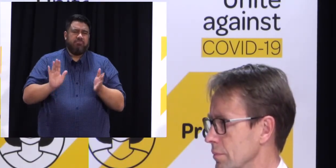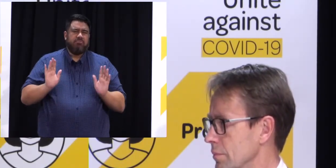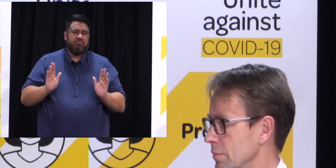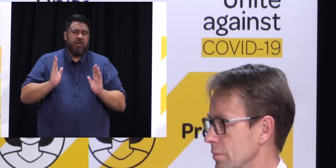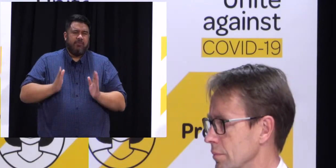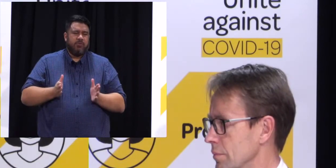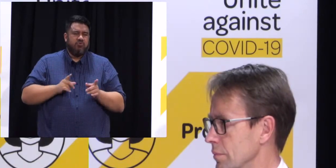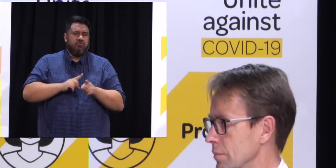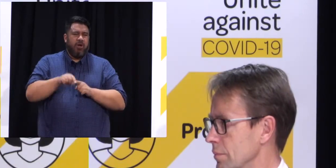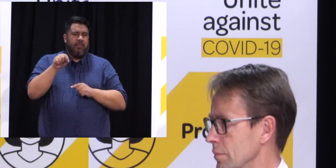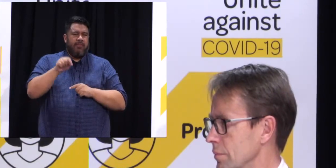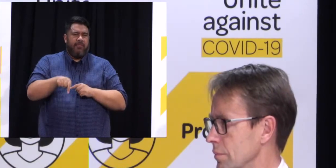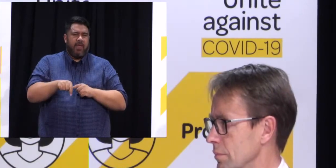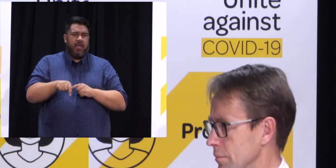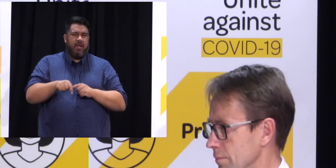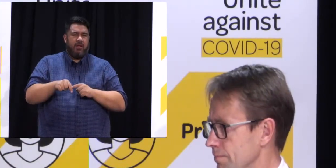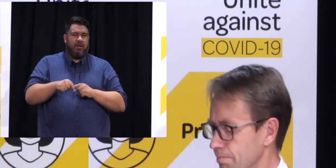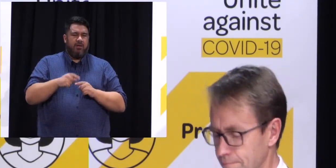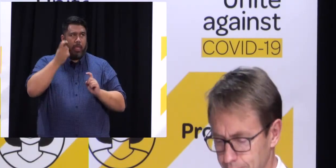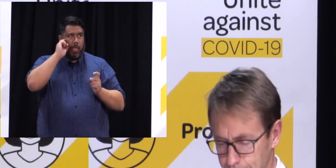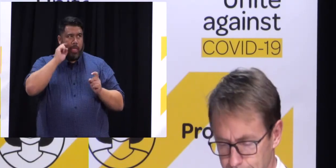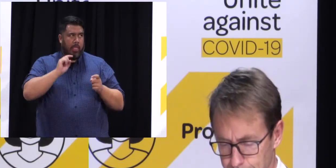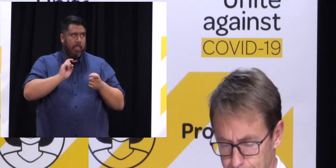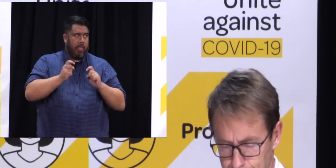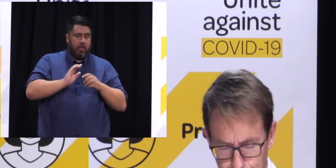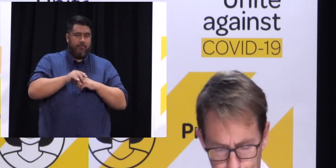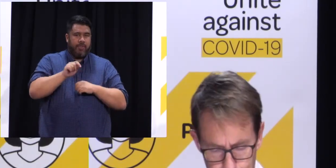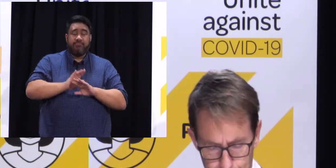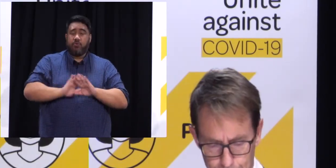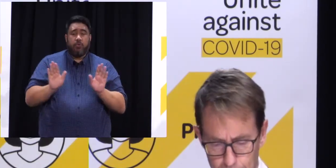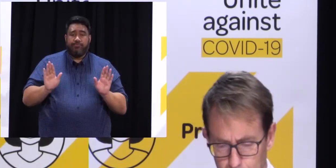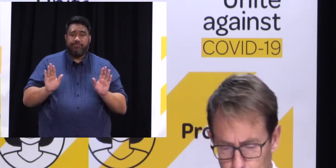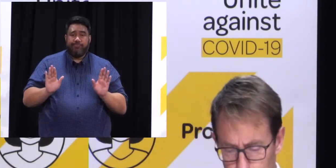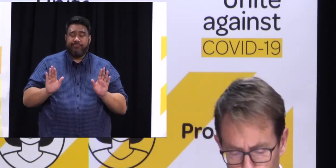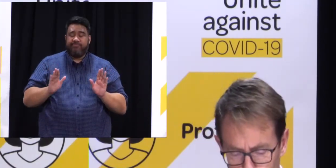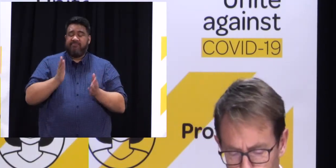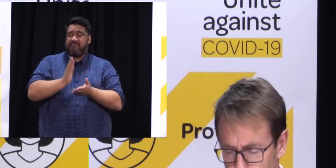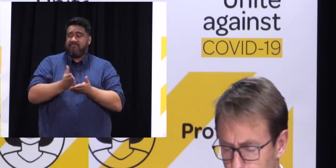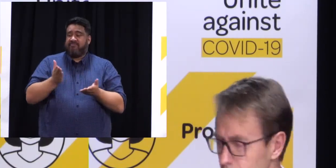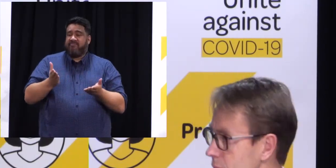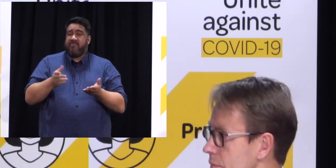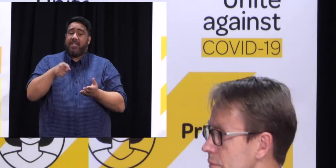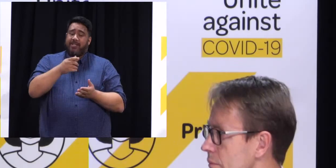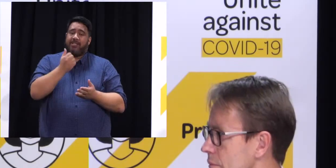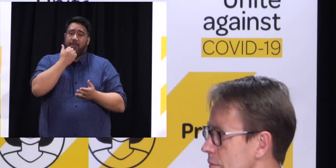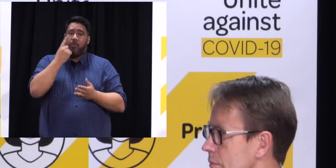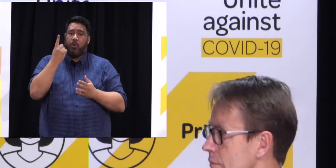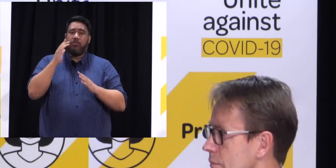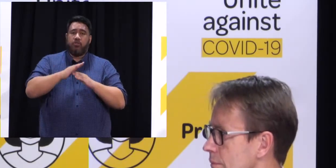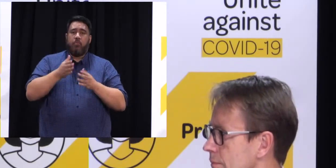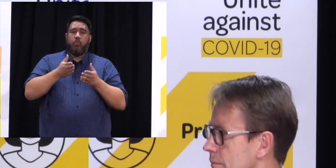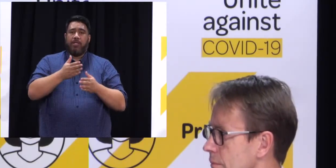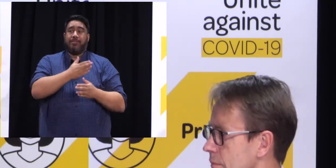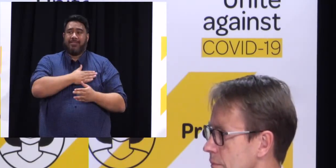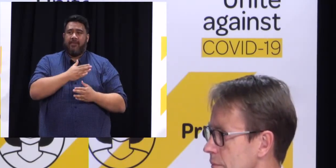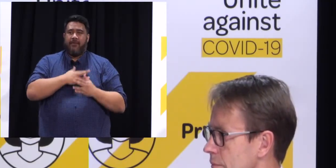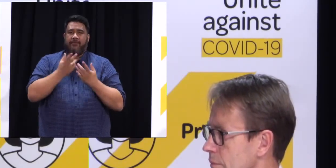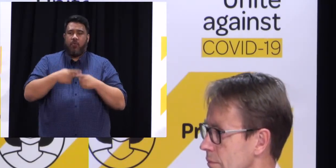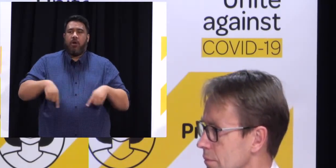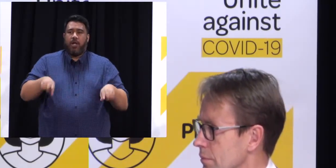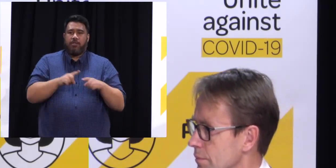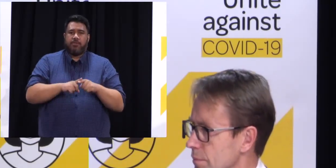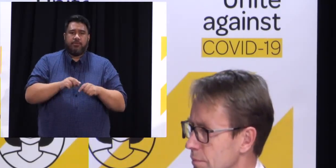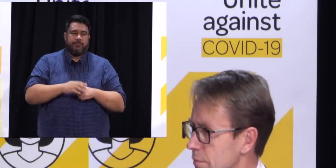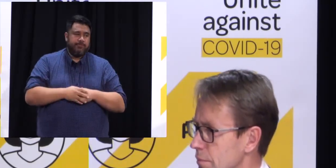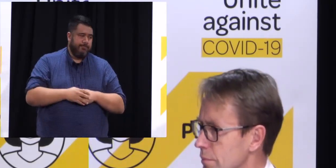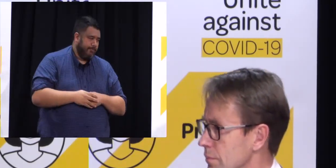is no discussion or debate amongst any of us about that, because that is the safest option for us while we continue to vaccinate our